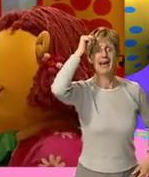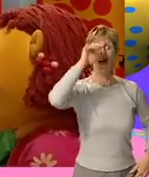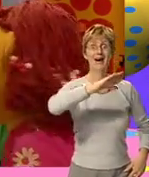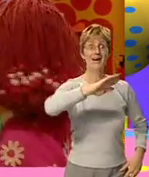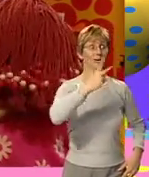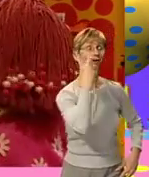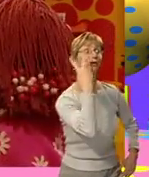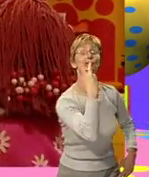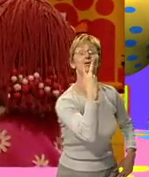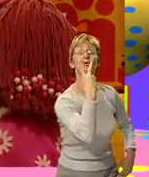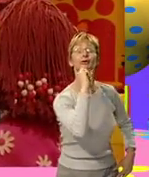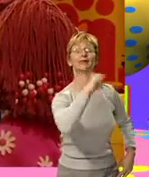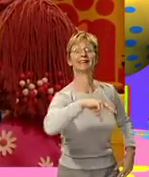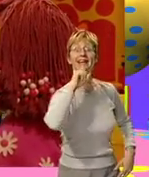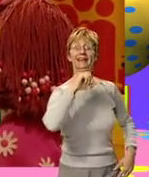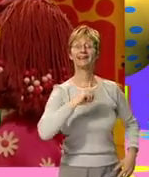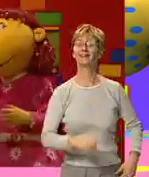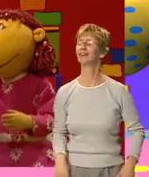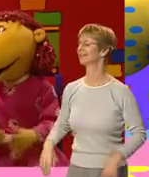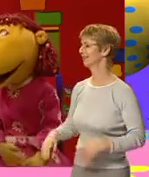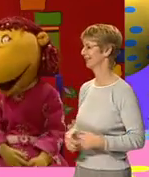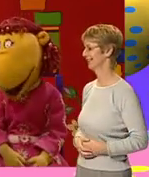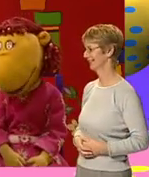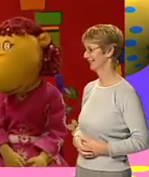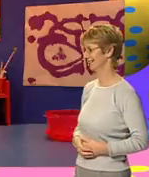I know. Two snakes.